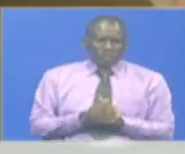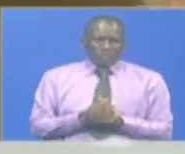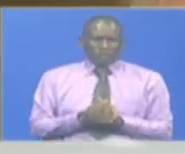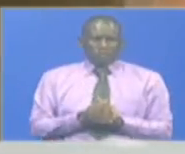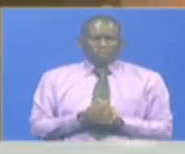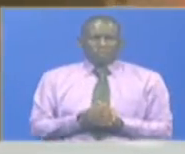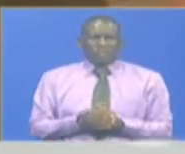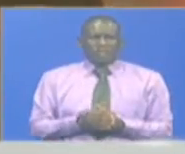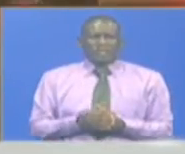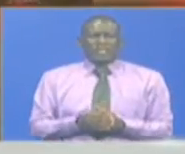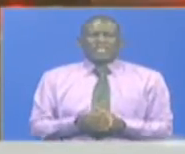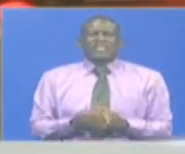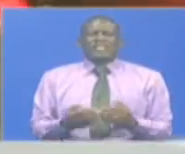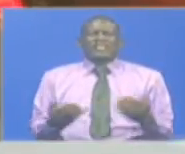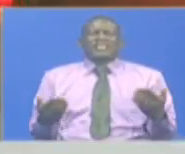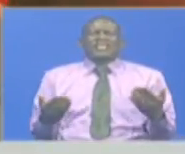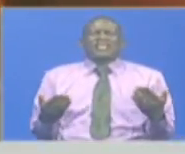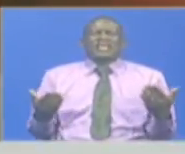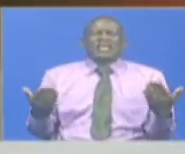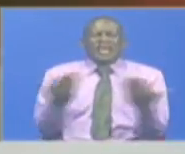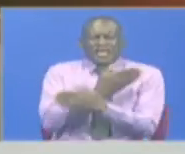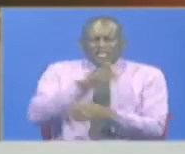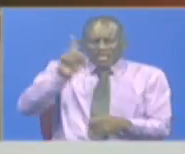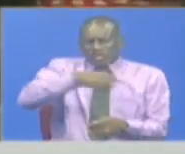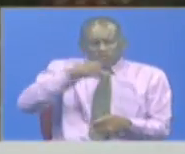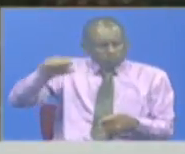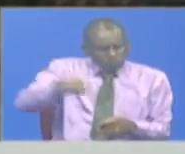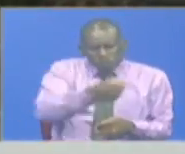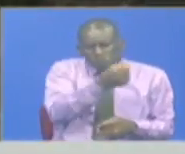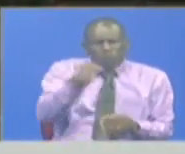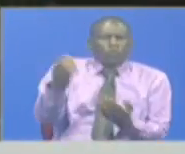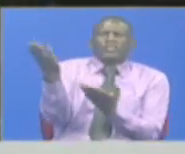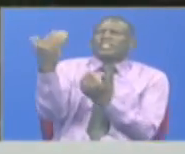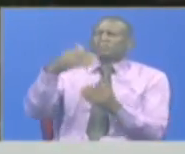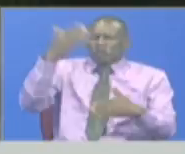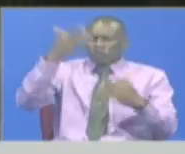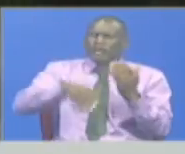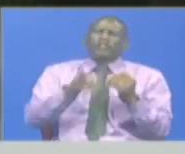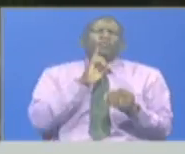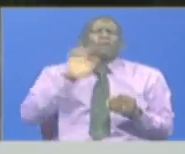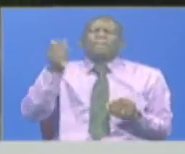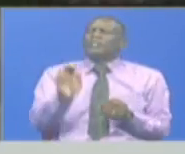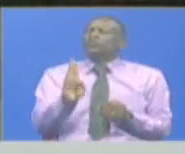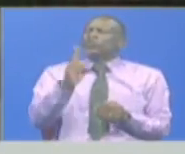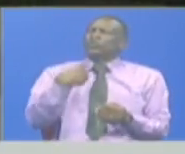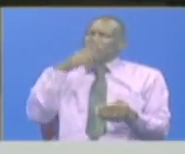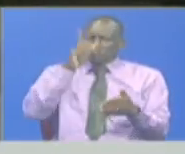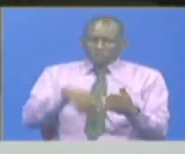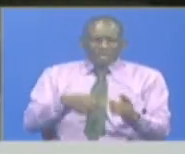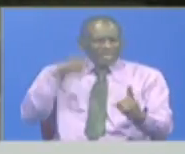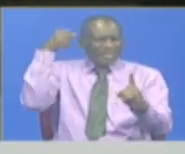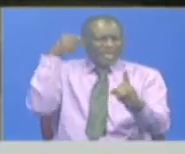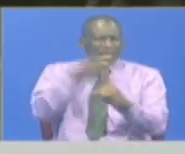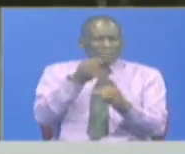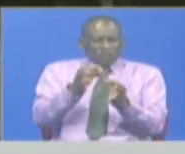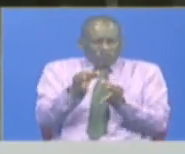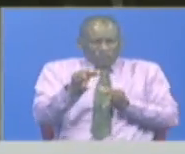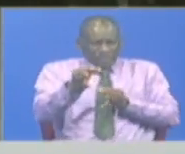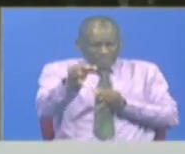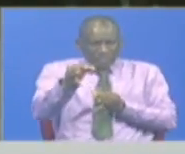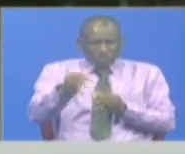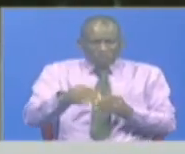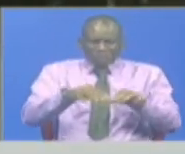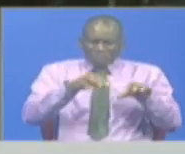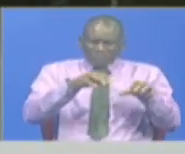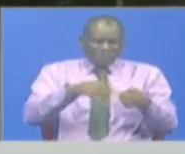The dusk to dawn curfew was expected to end tomorrow. President Kenyatta now says that while the impacts of the extension will be painful,